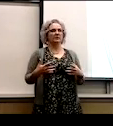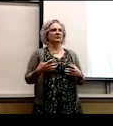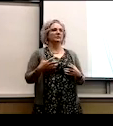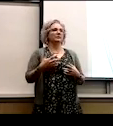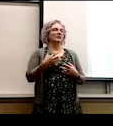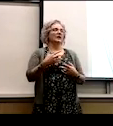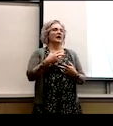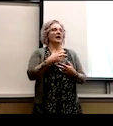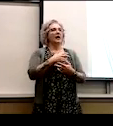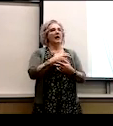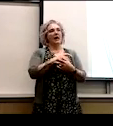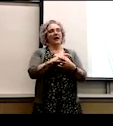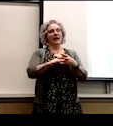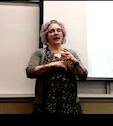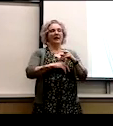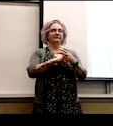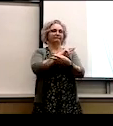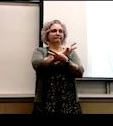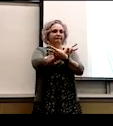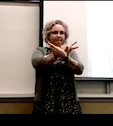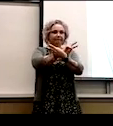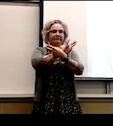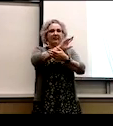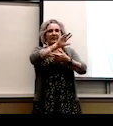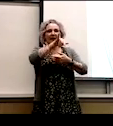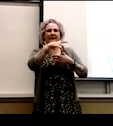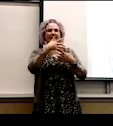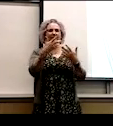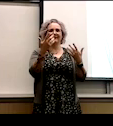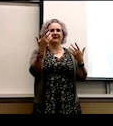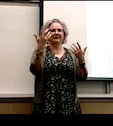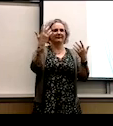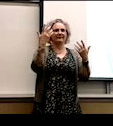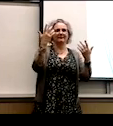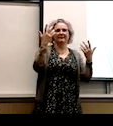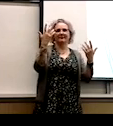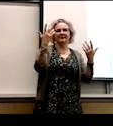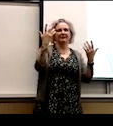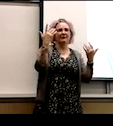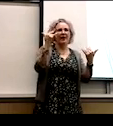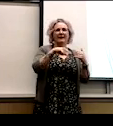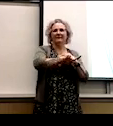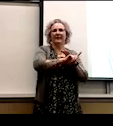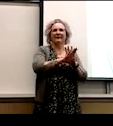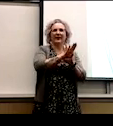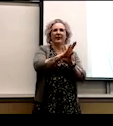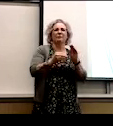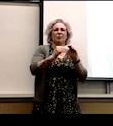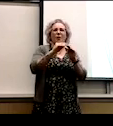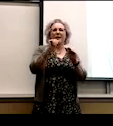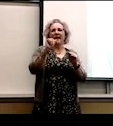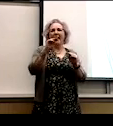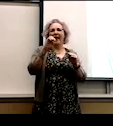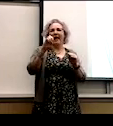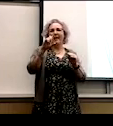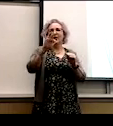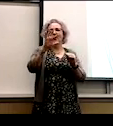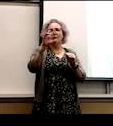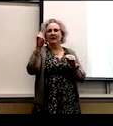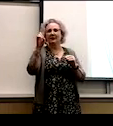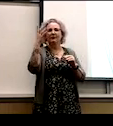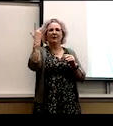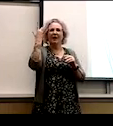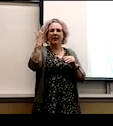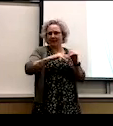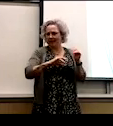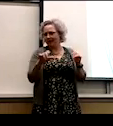Then go through the physiology of why do they have more amyloid and why do they develop Alzheimer's disease? And then we'll try to focus on the meat